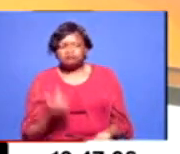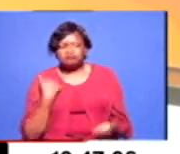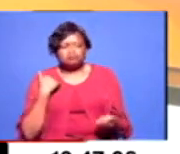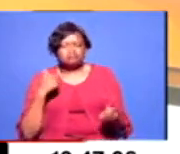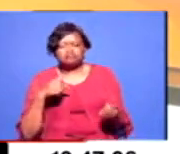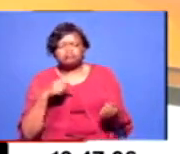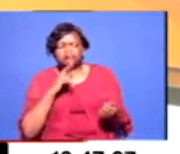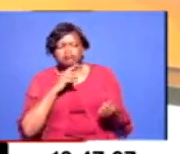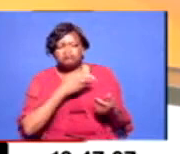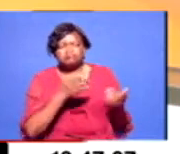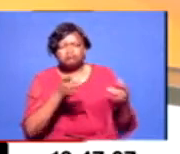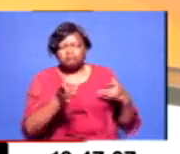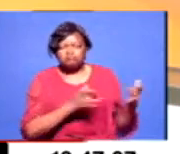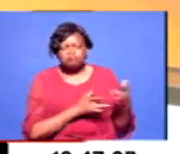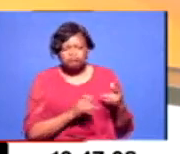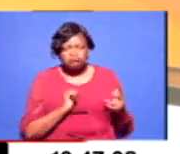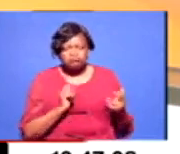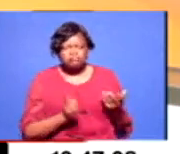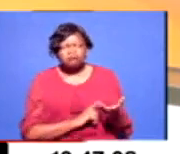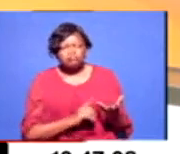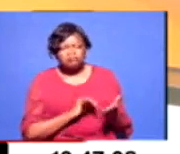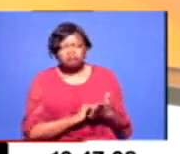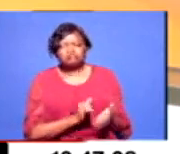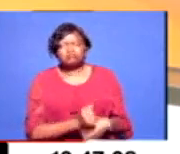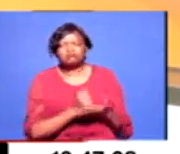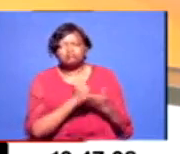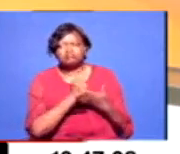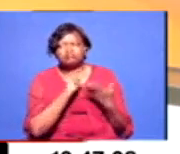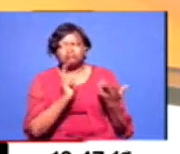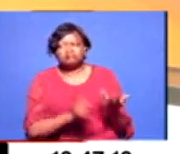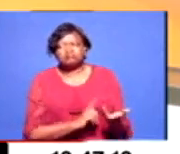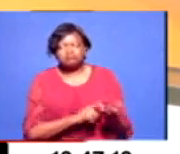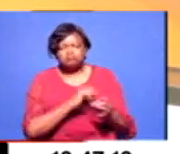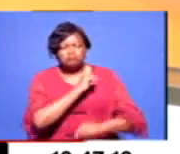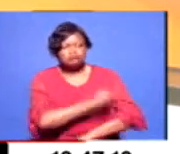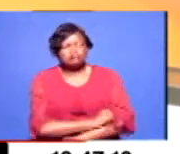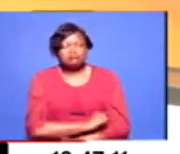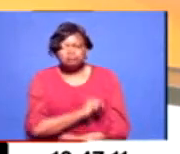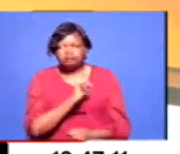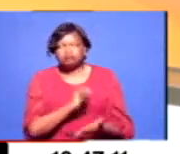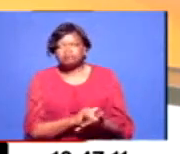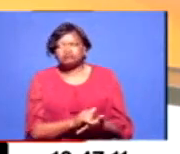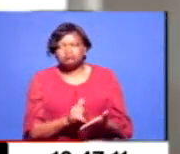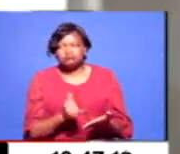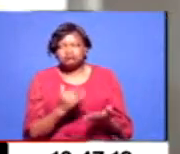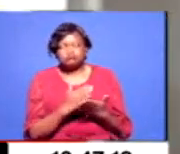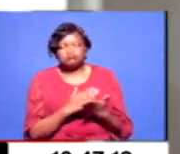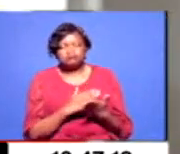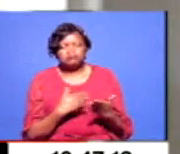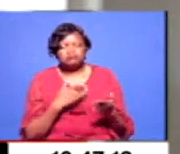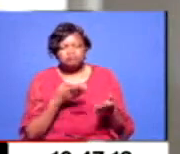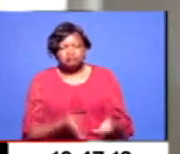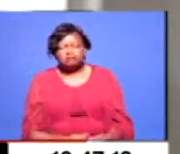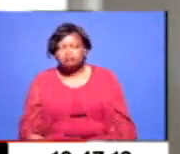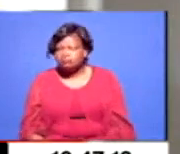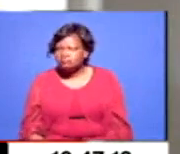many girls have you been able to help, or how many schools are in your program as we speak? Okay, so far